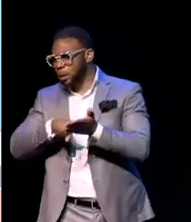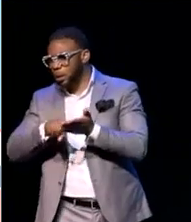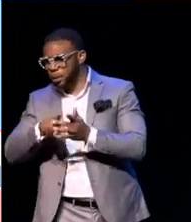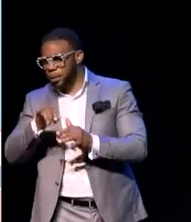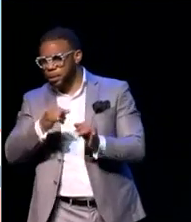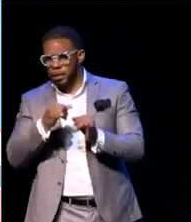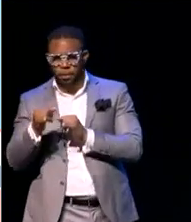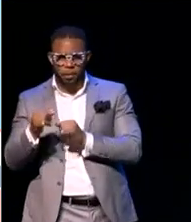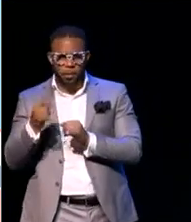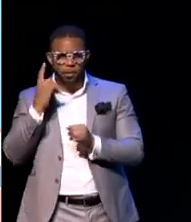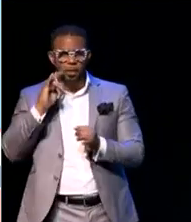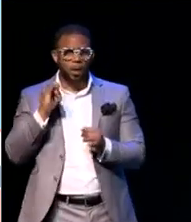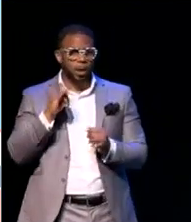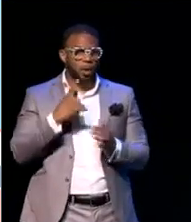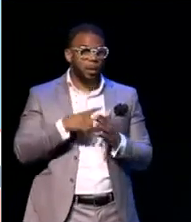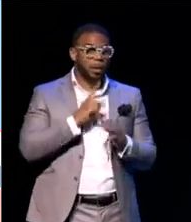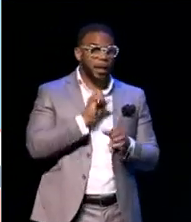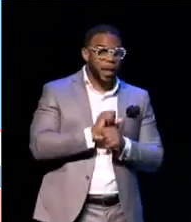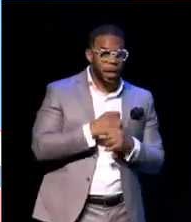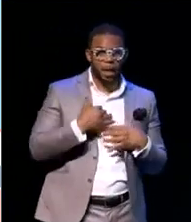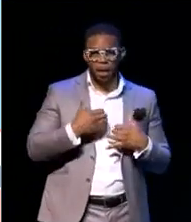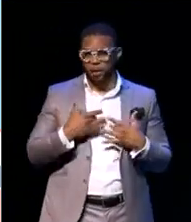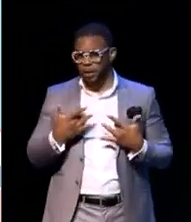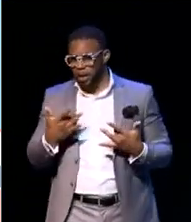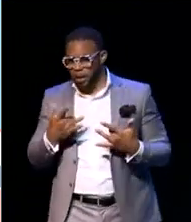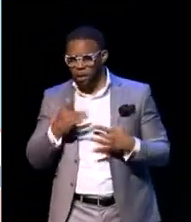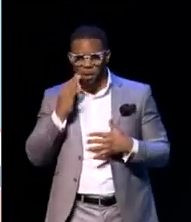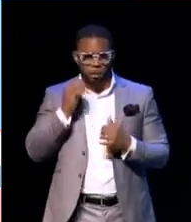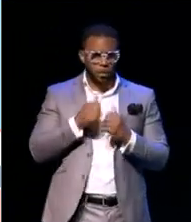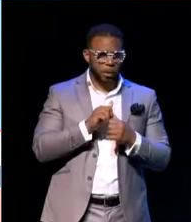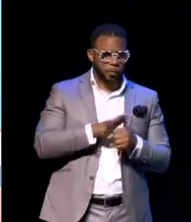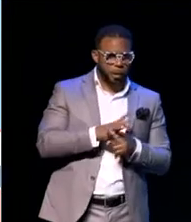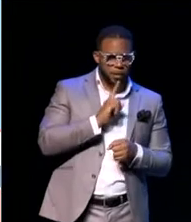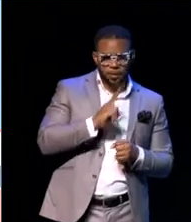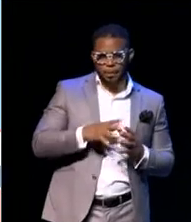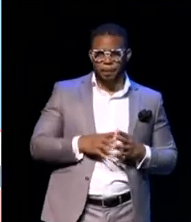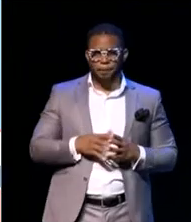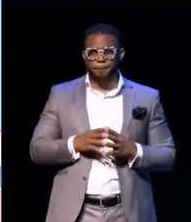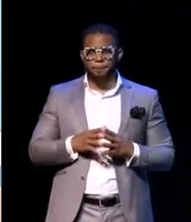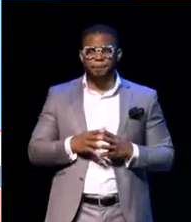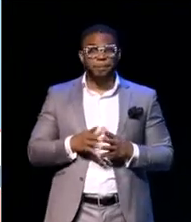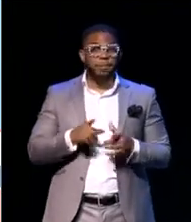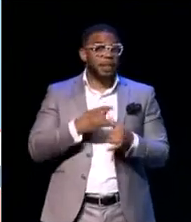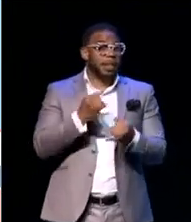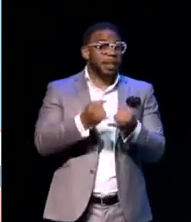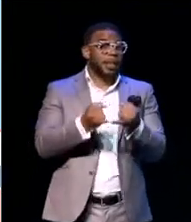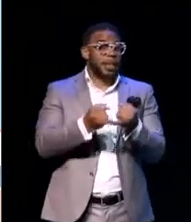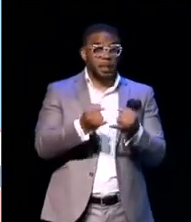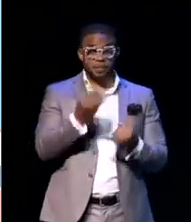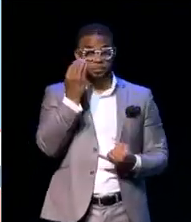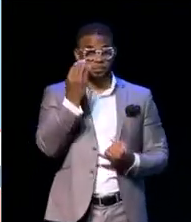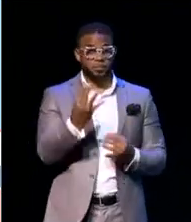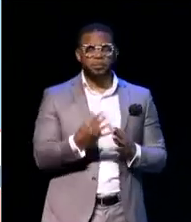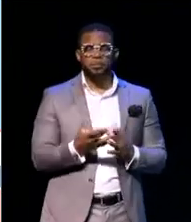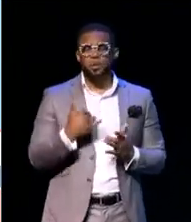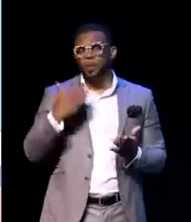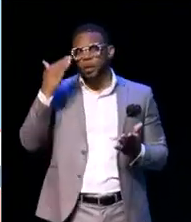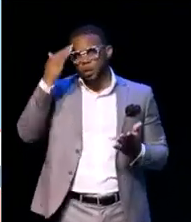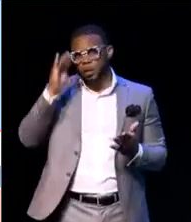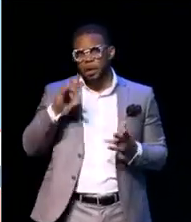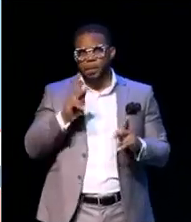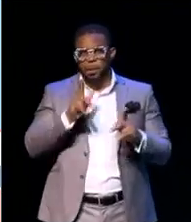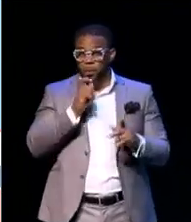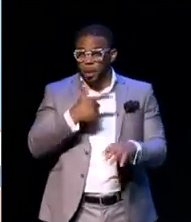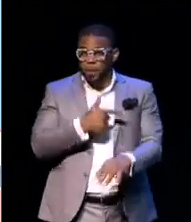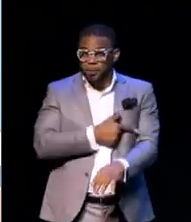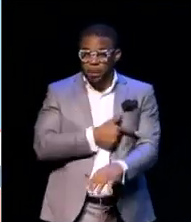that individual in terms of what their actual health status or experience with the virus is. And then lastly, we know that people